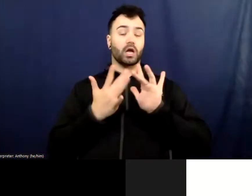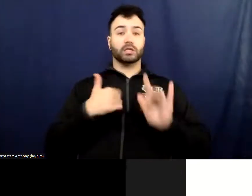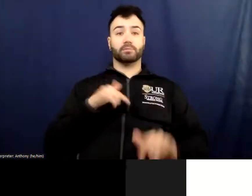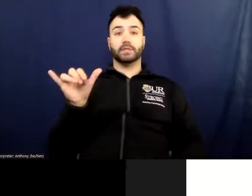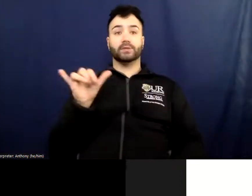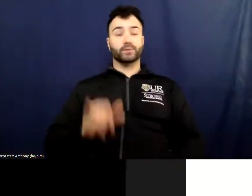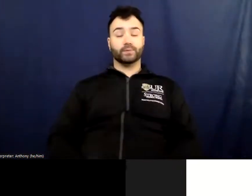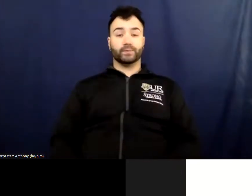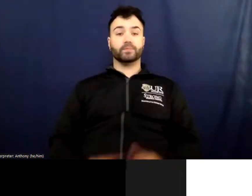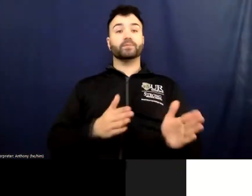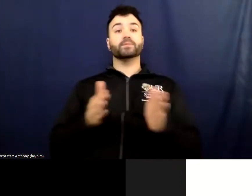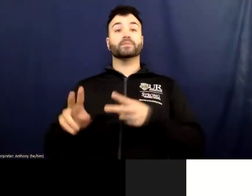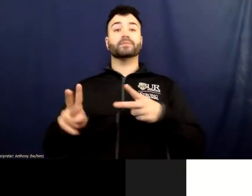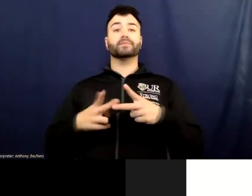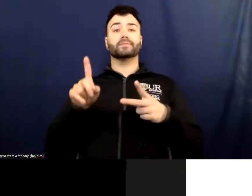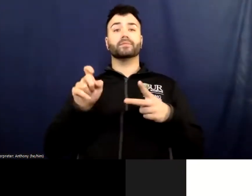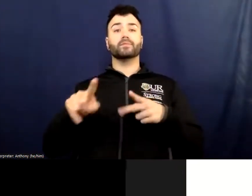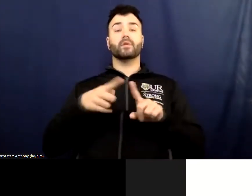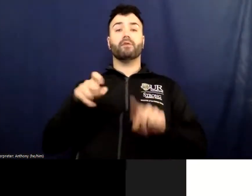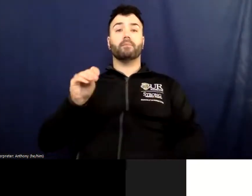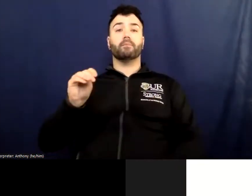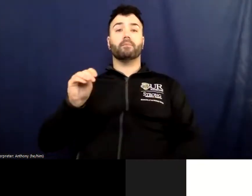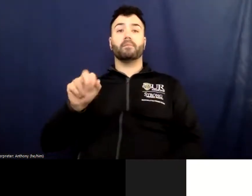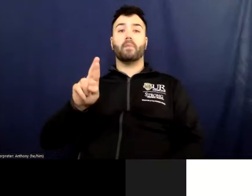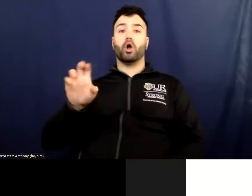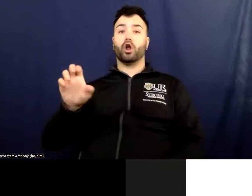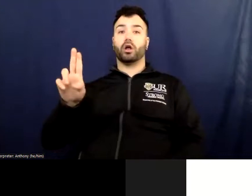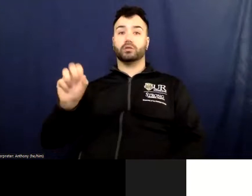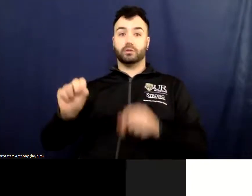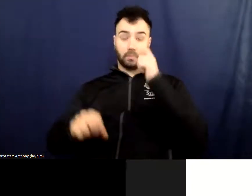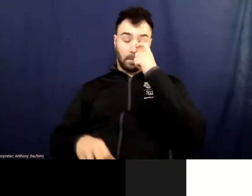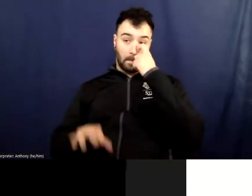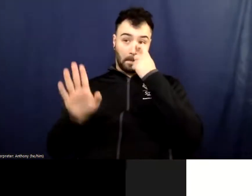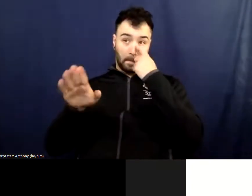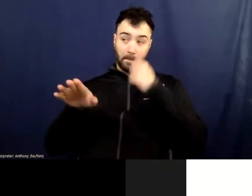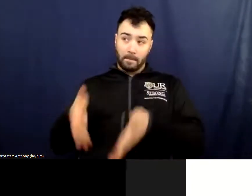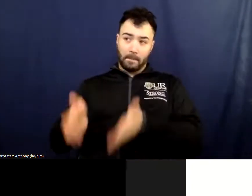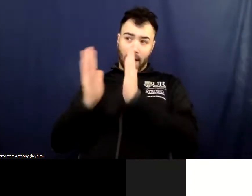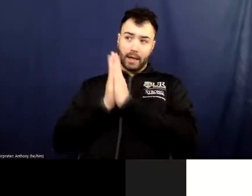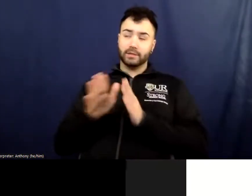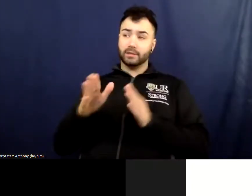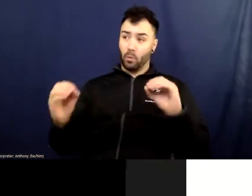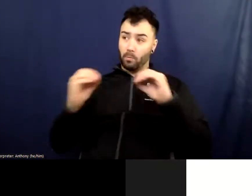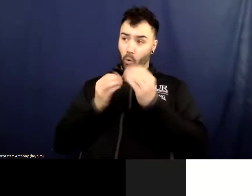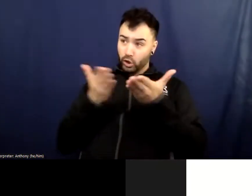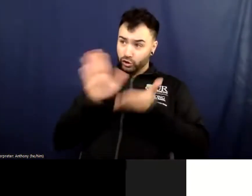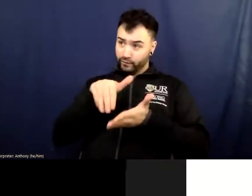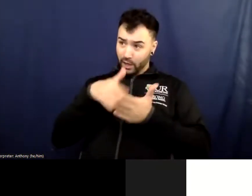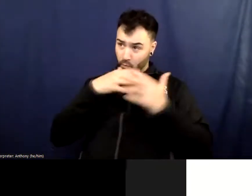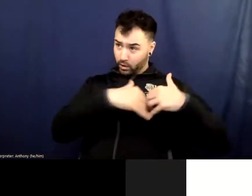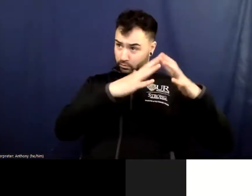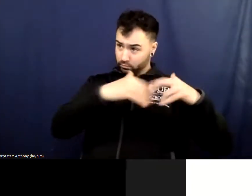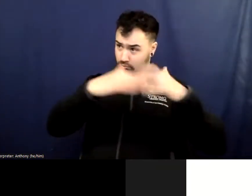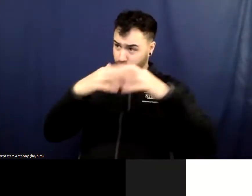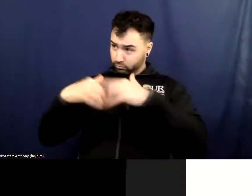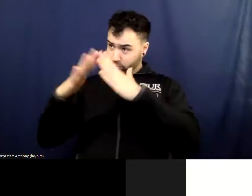question comes from Marcus. Are more opium drug service centers going to be opened up in more areas to